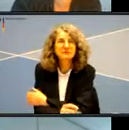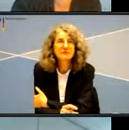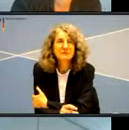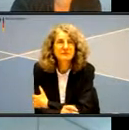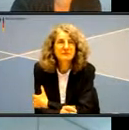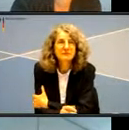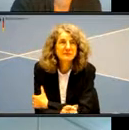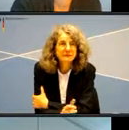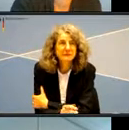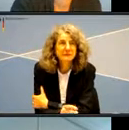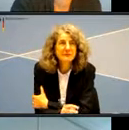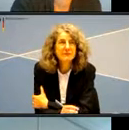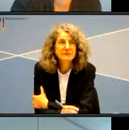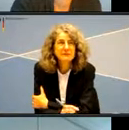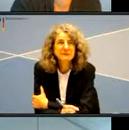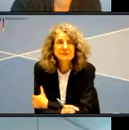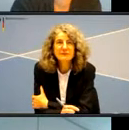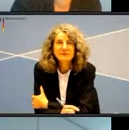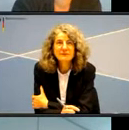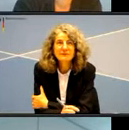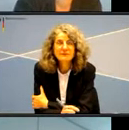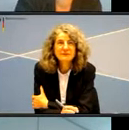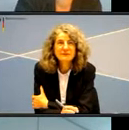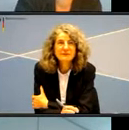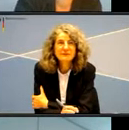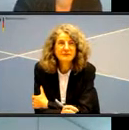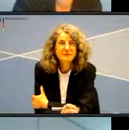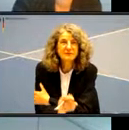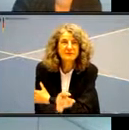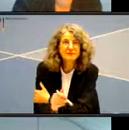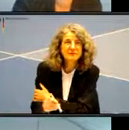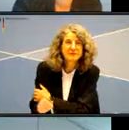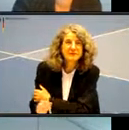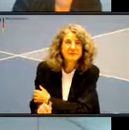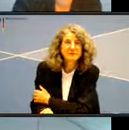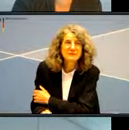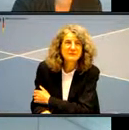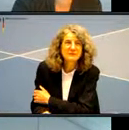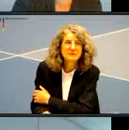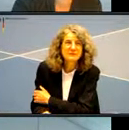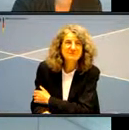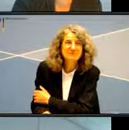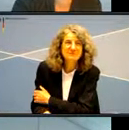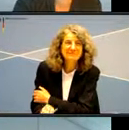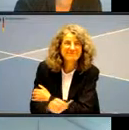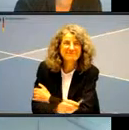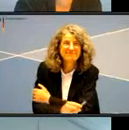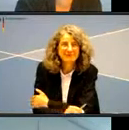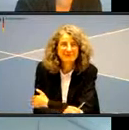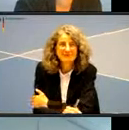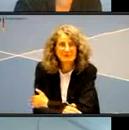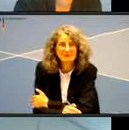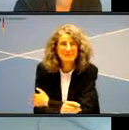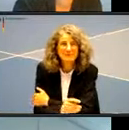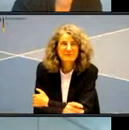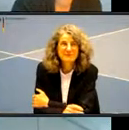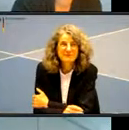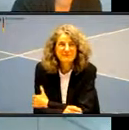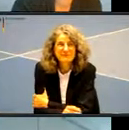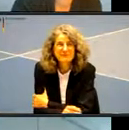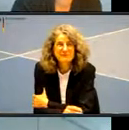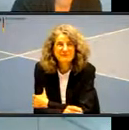Many thanks. Thanks, Annegret. Thanks, Monique. I promised you guys a punchy start to the morning, and I think we're well on our way.